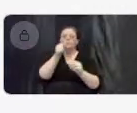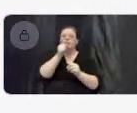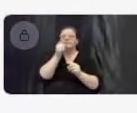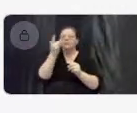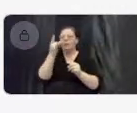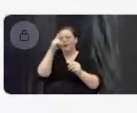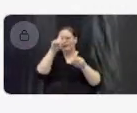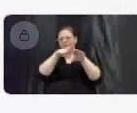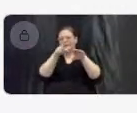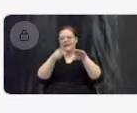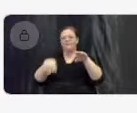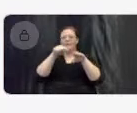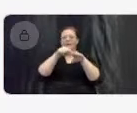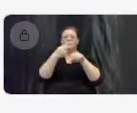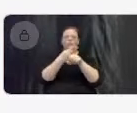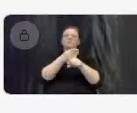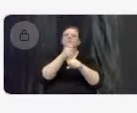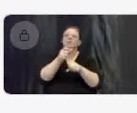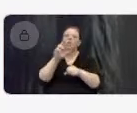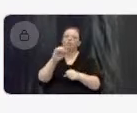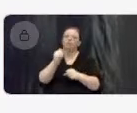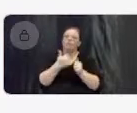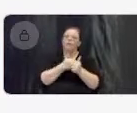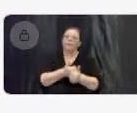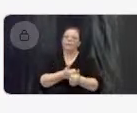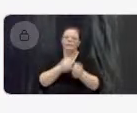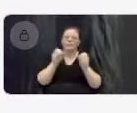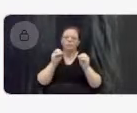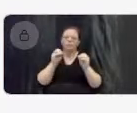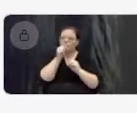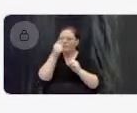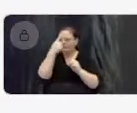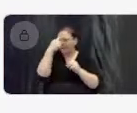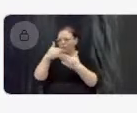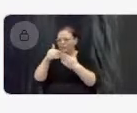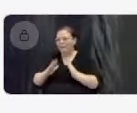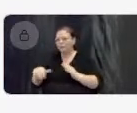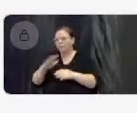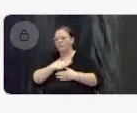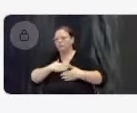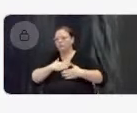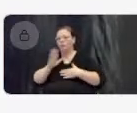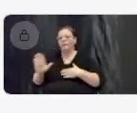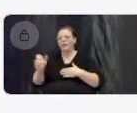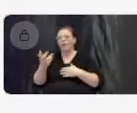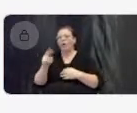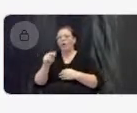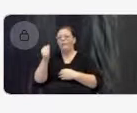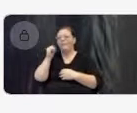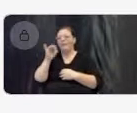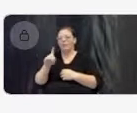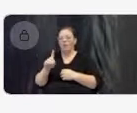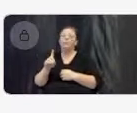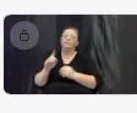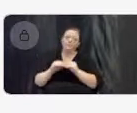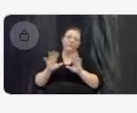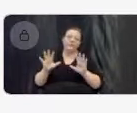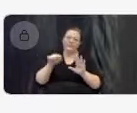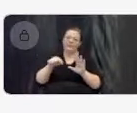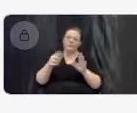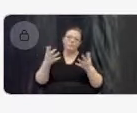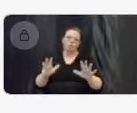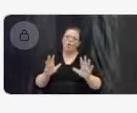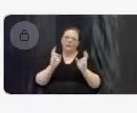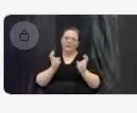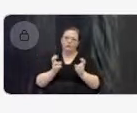half-pipe use is unregulated. There is no privacy for neighbors to enjoy their backyards. Evidently, this was already an